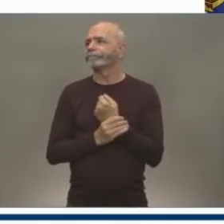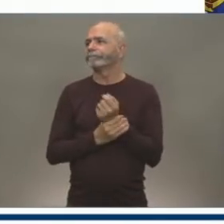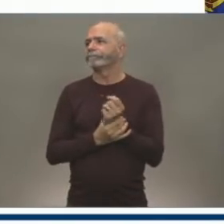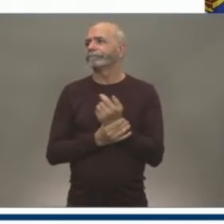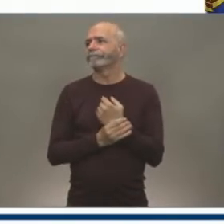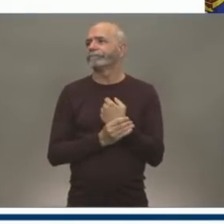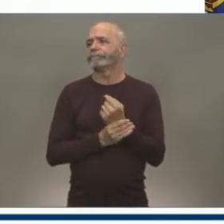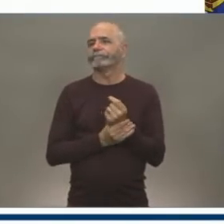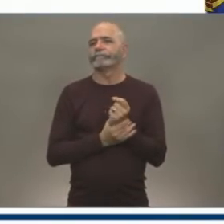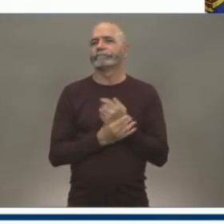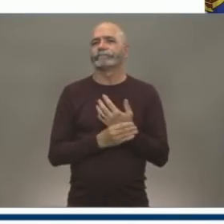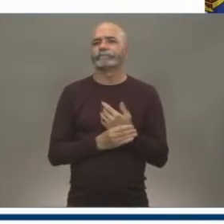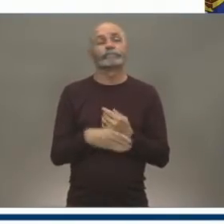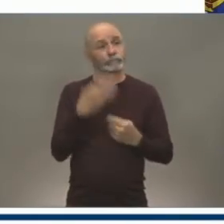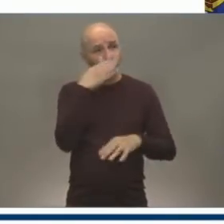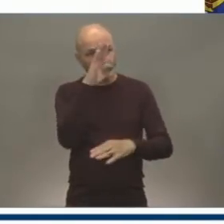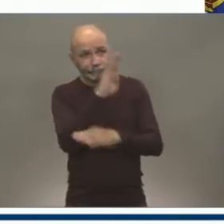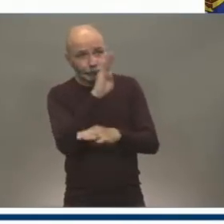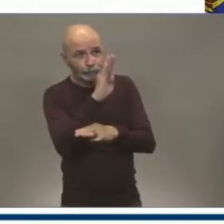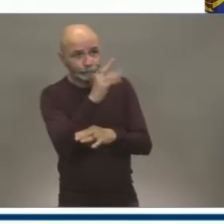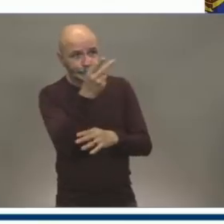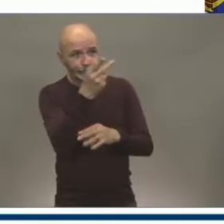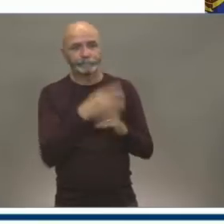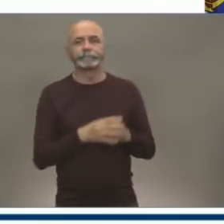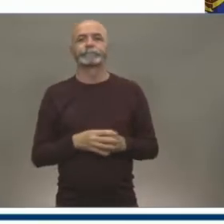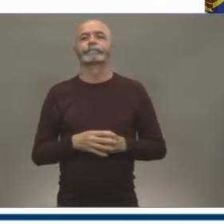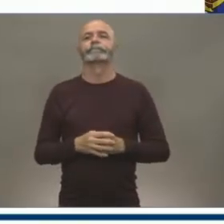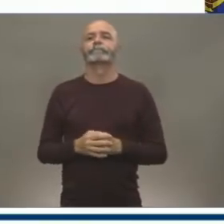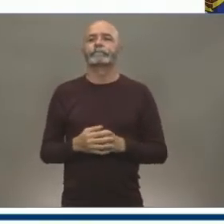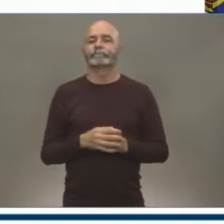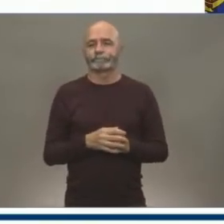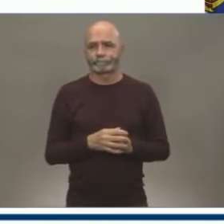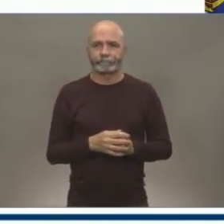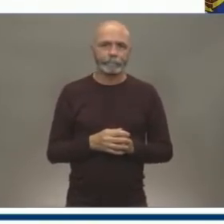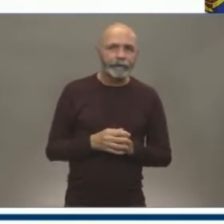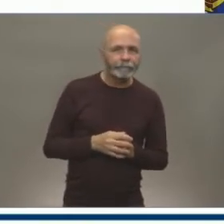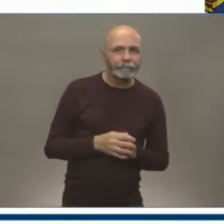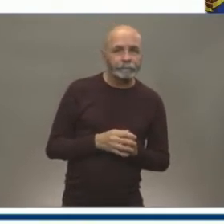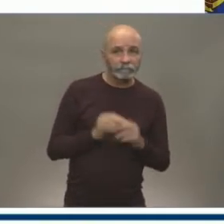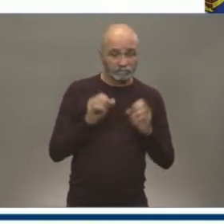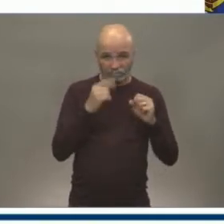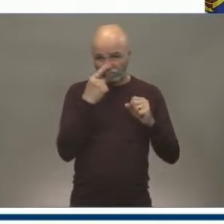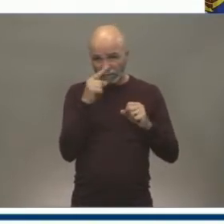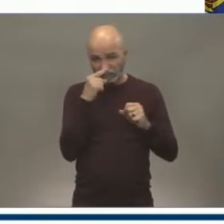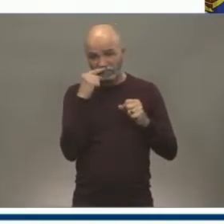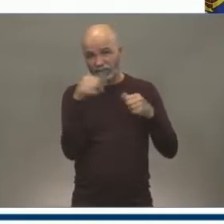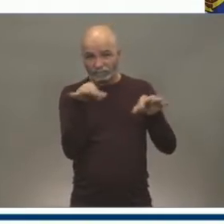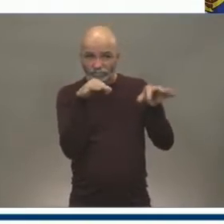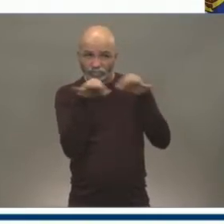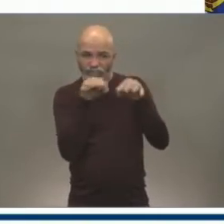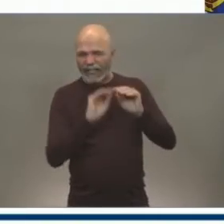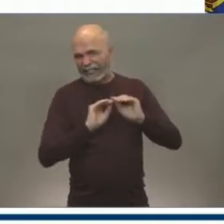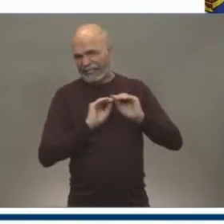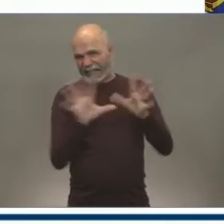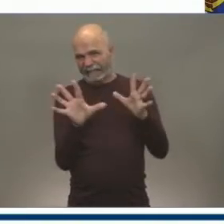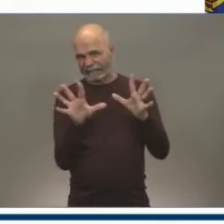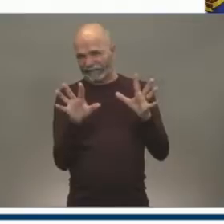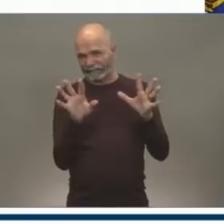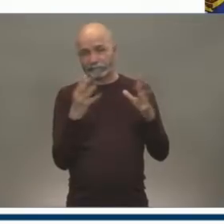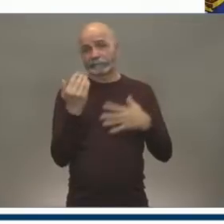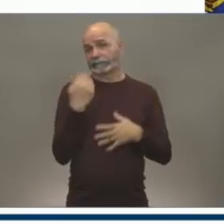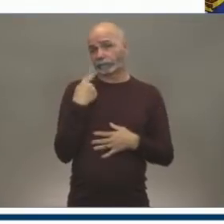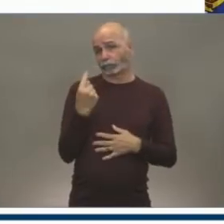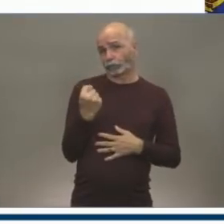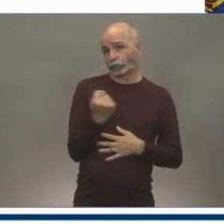Good afternoon. So I was hoping you could help me clarify something. During Tuesday's briefing, it was announced that